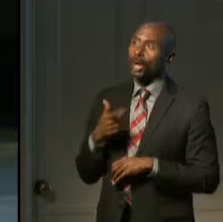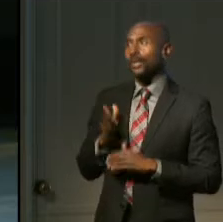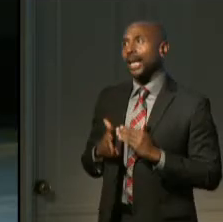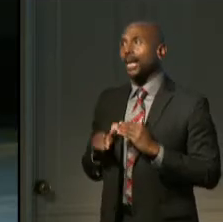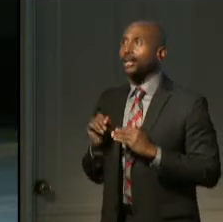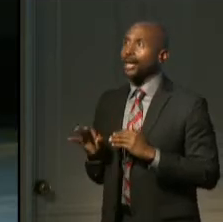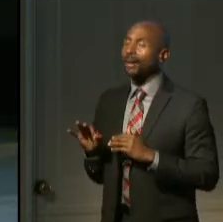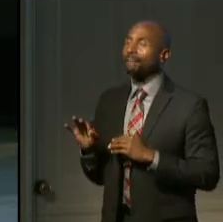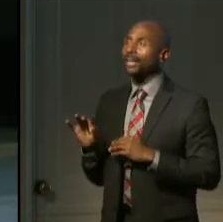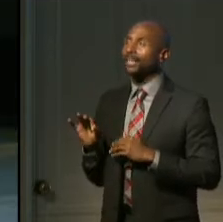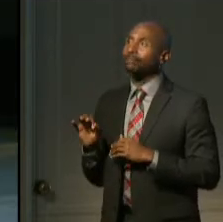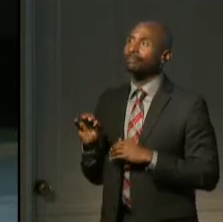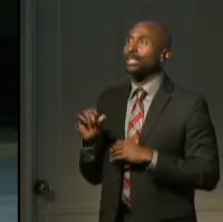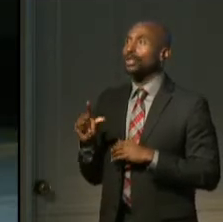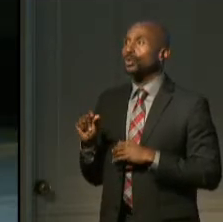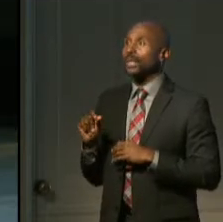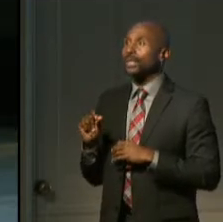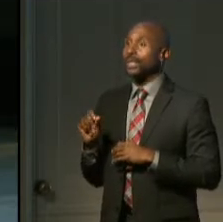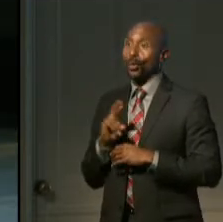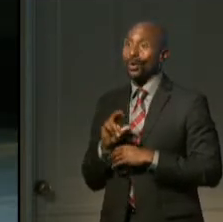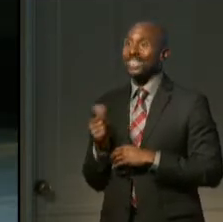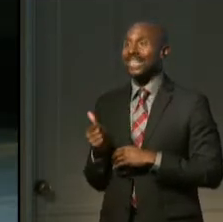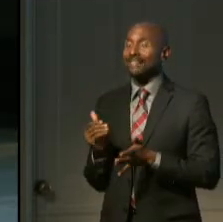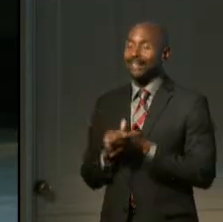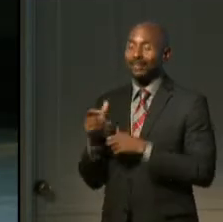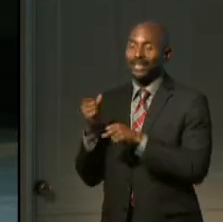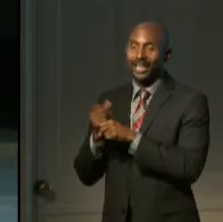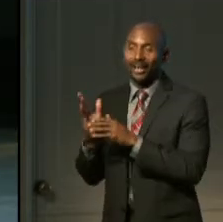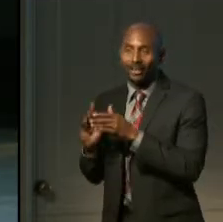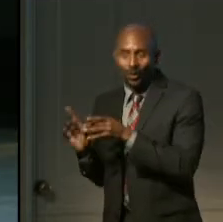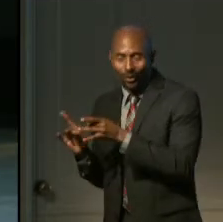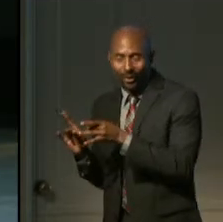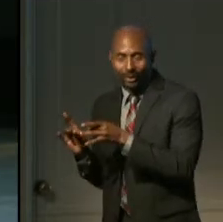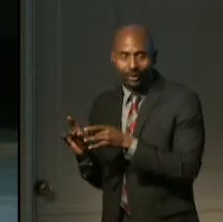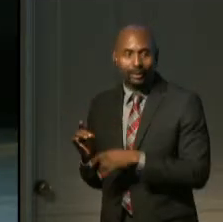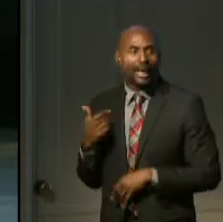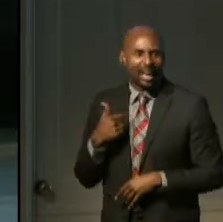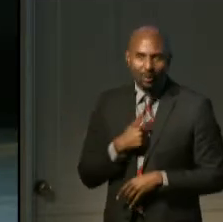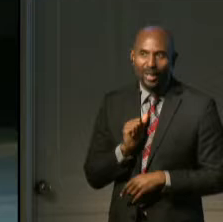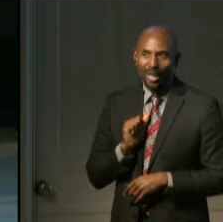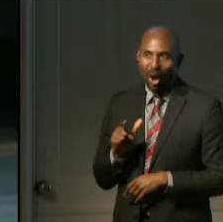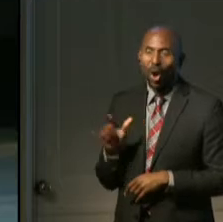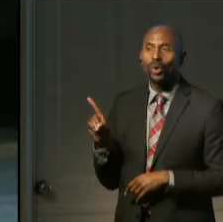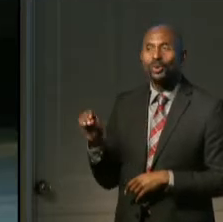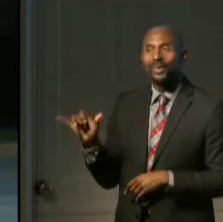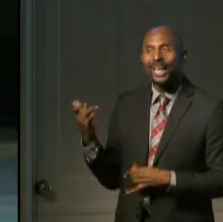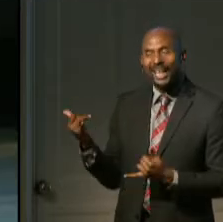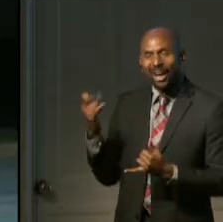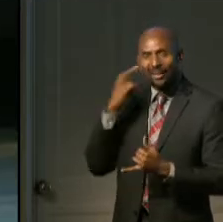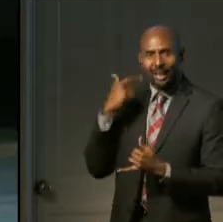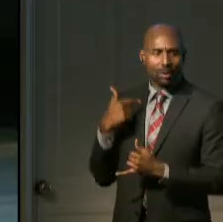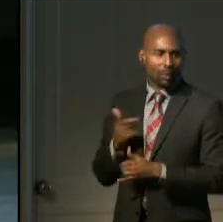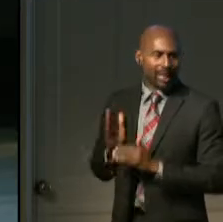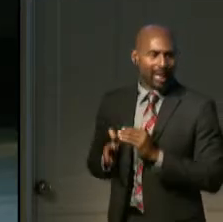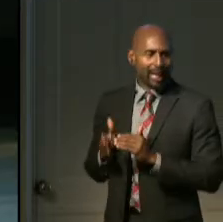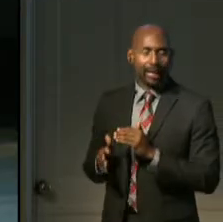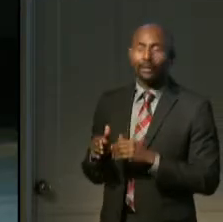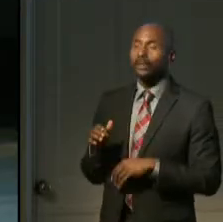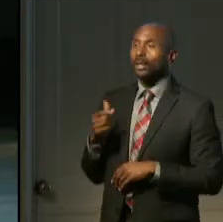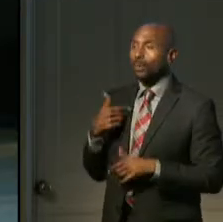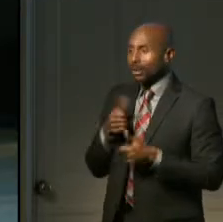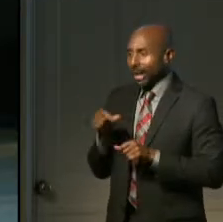end of a 10,000-year story, we wouldn't be spending so much time trying to figure out, what to preserve and how to preserve